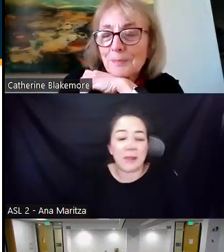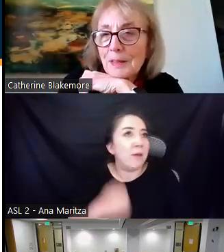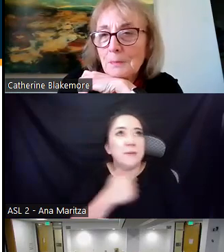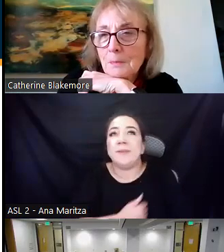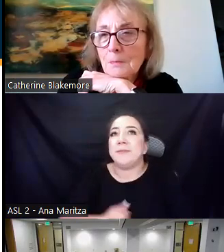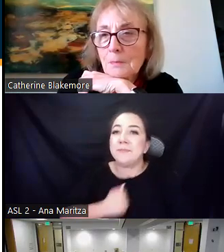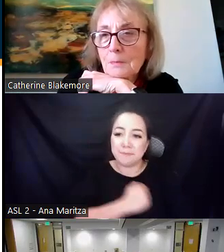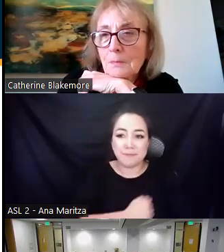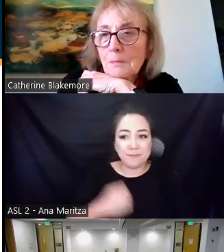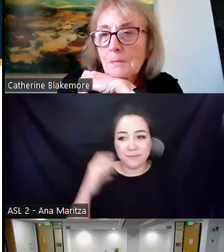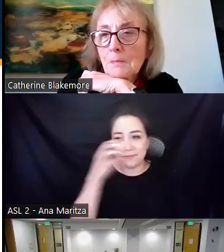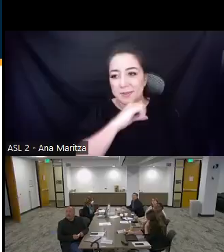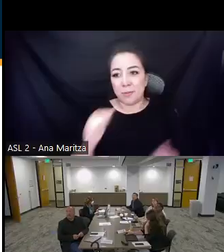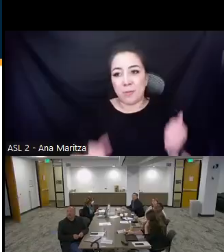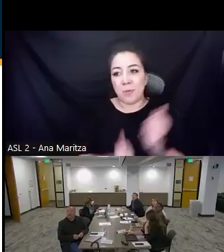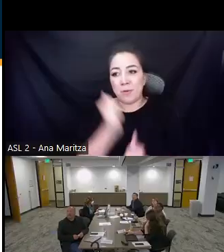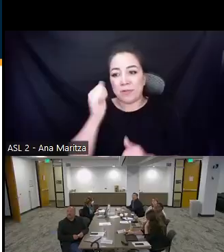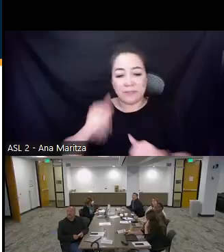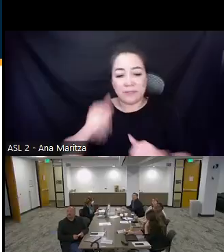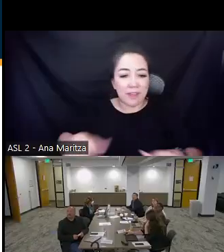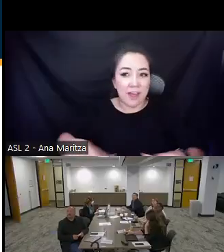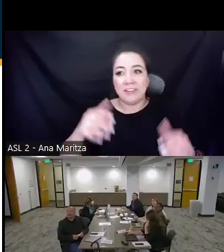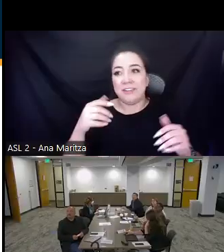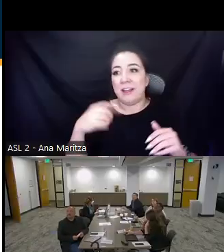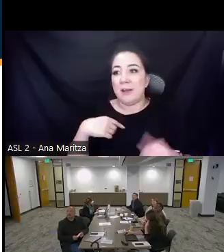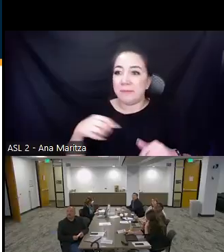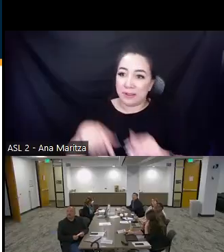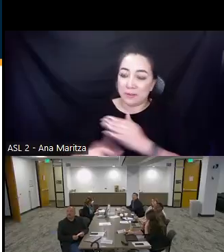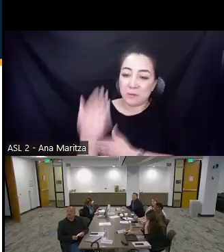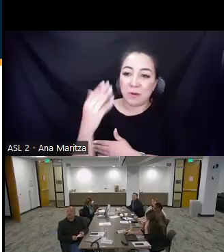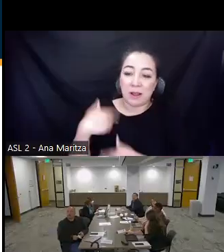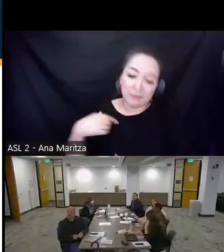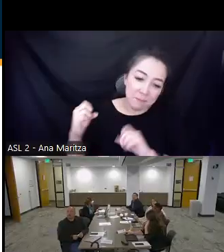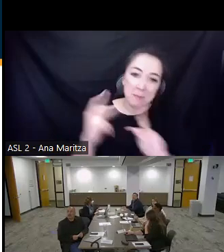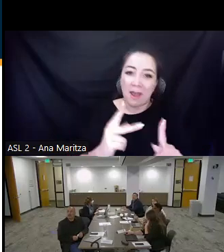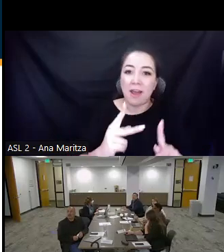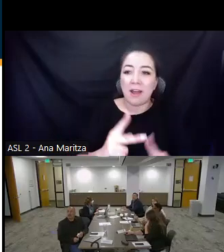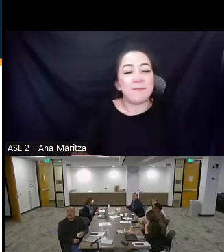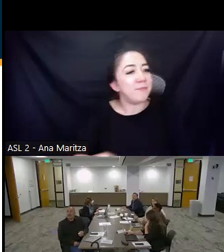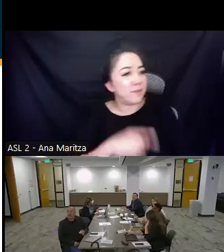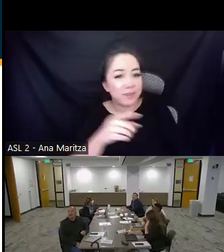for missing most of the action this morning. I am back. We are so happy.